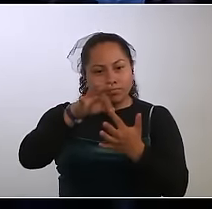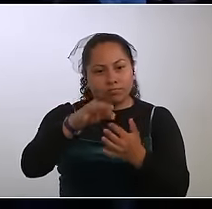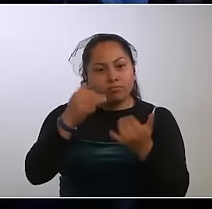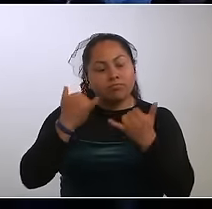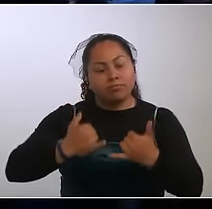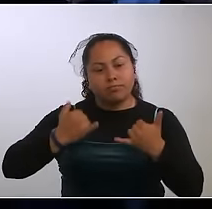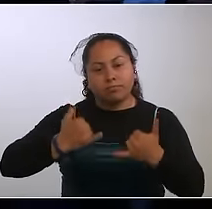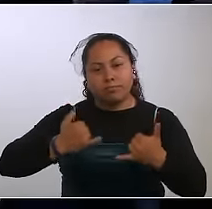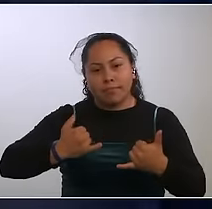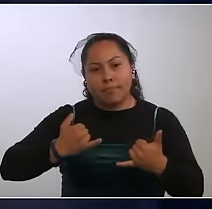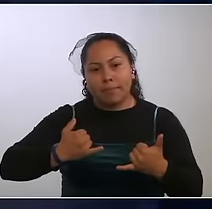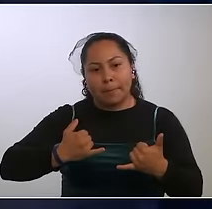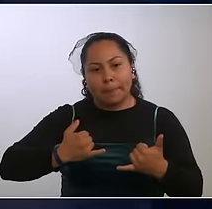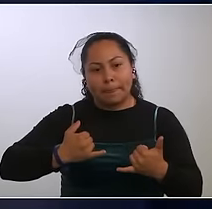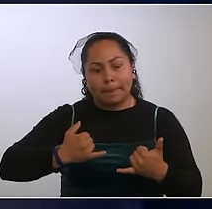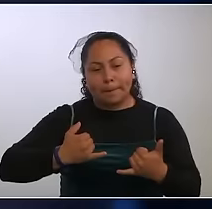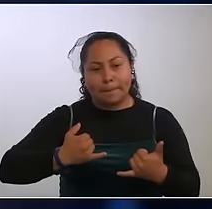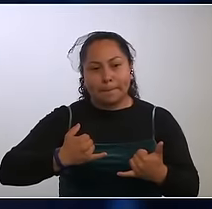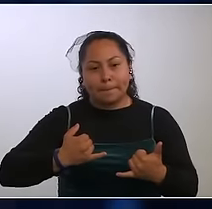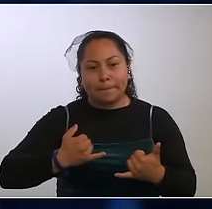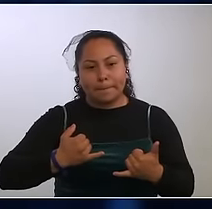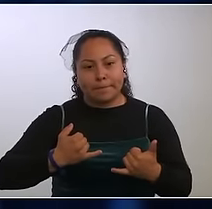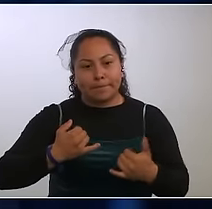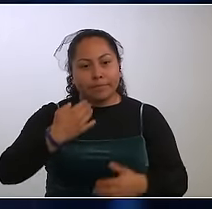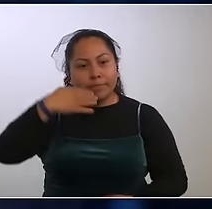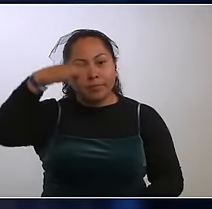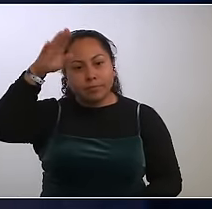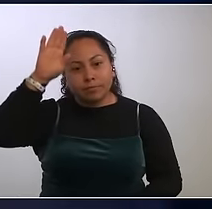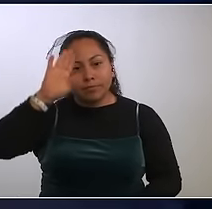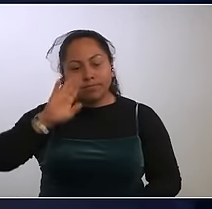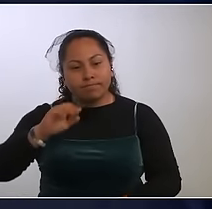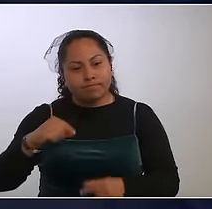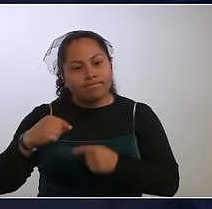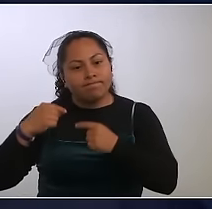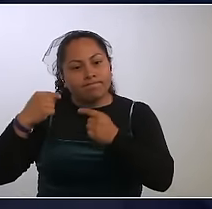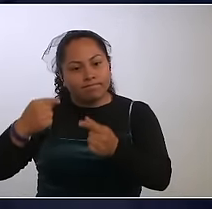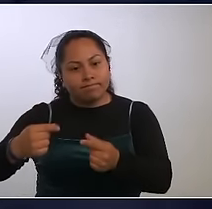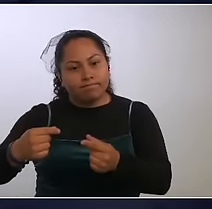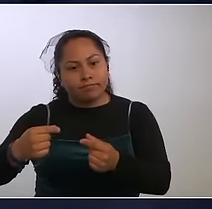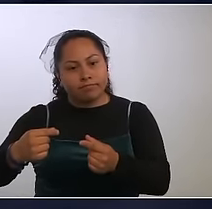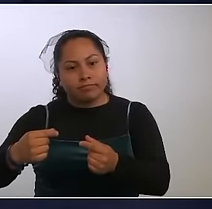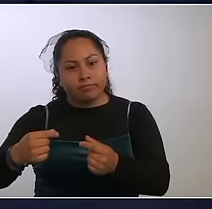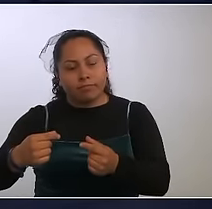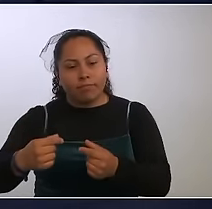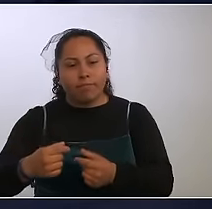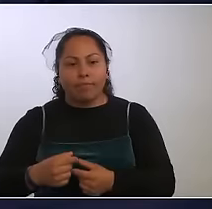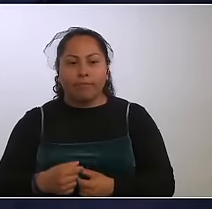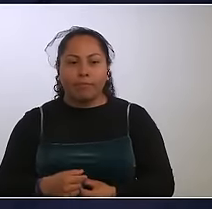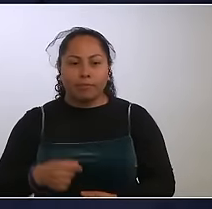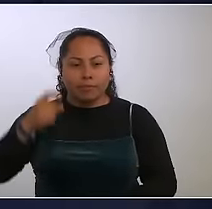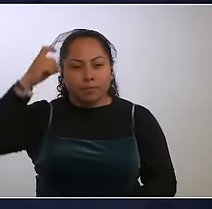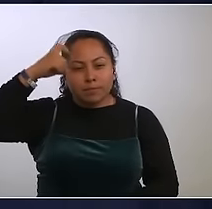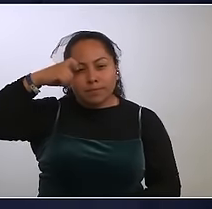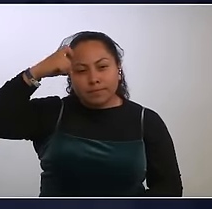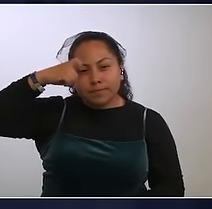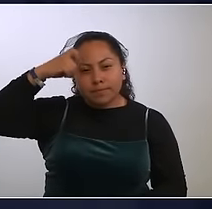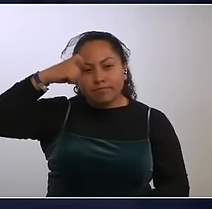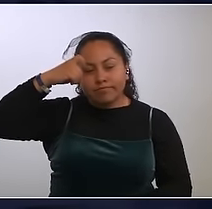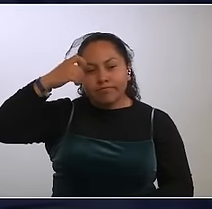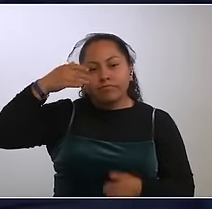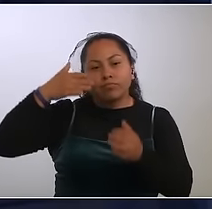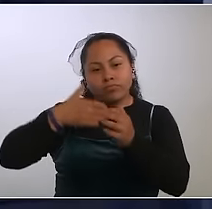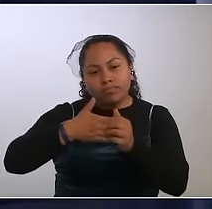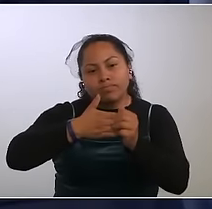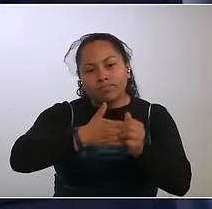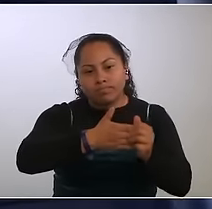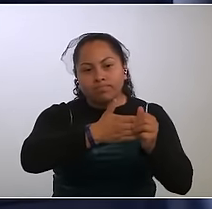now. God has given you the gifts and the abilities and the understanding and the knowledge in order to lead this